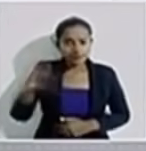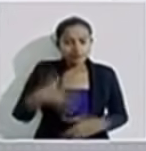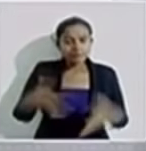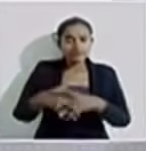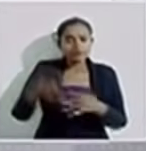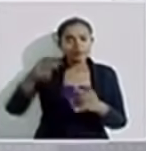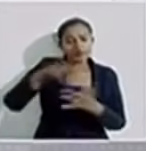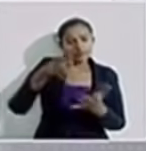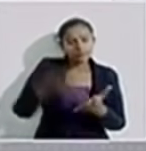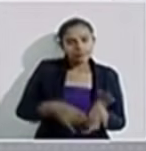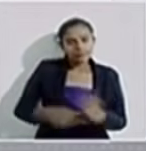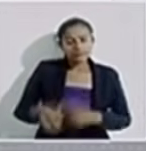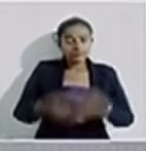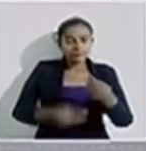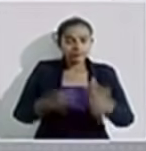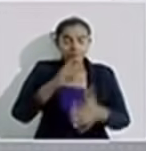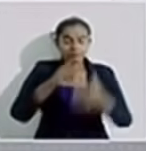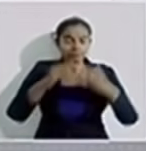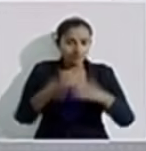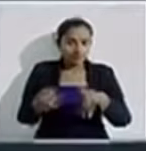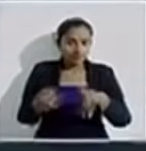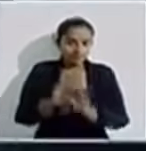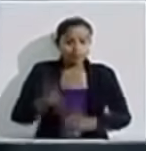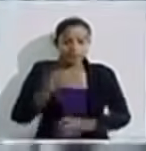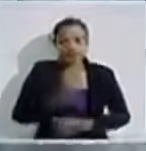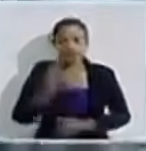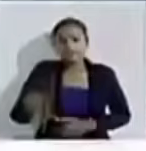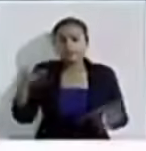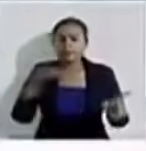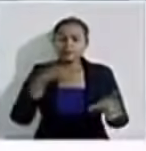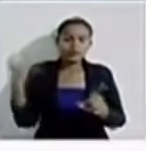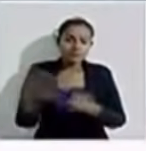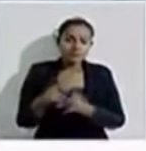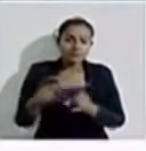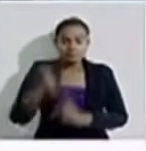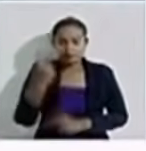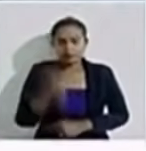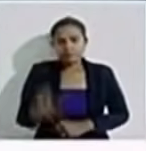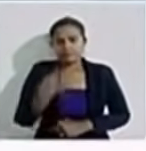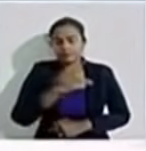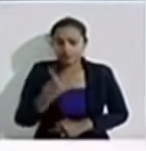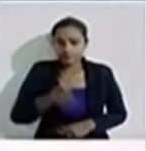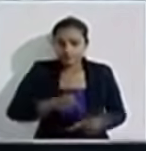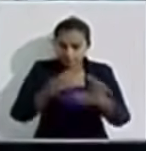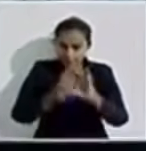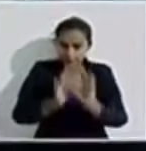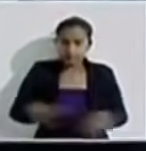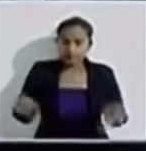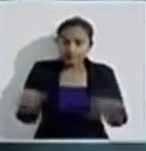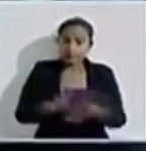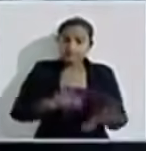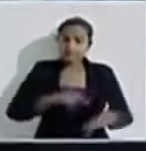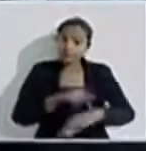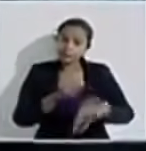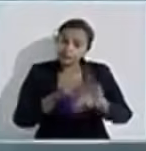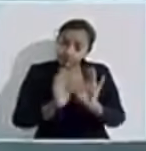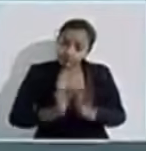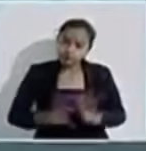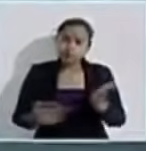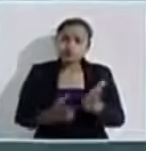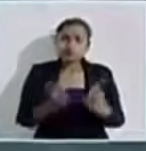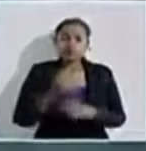the 22nd of December 2017. It is against such a backdrop Tahir Ghulam Hussain is killed